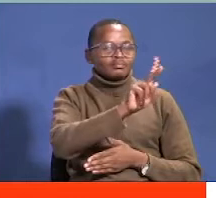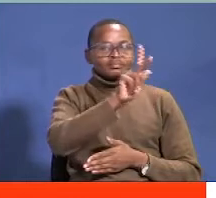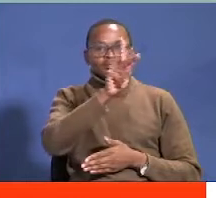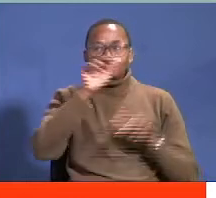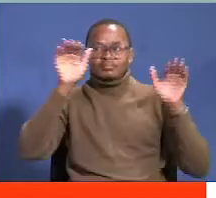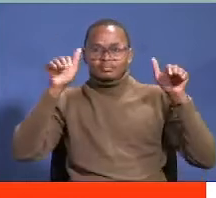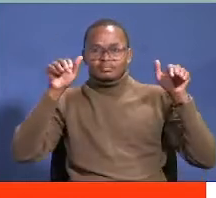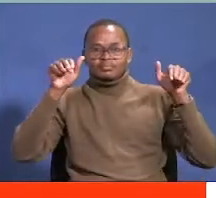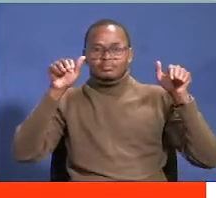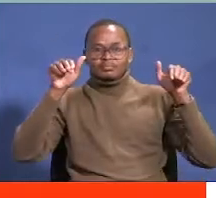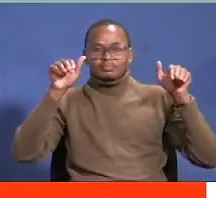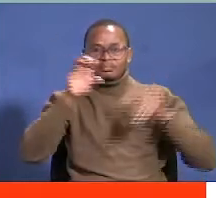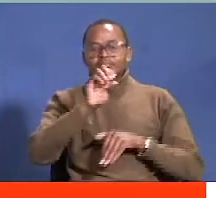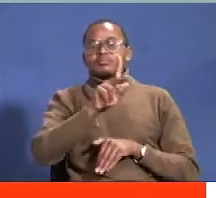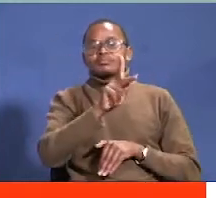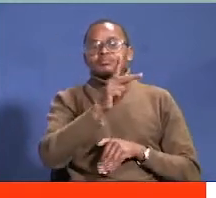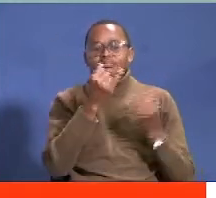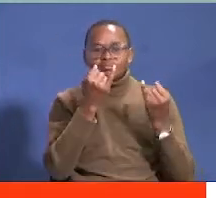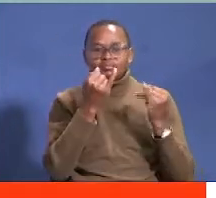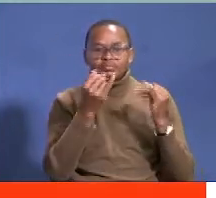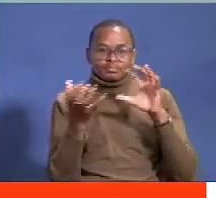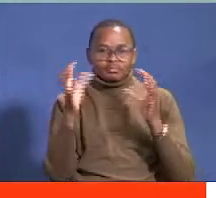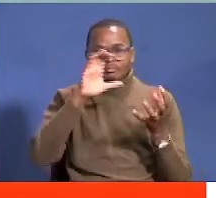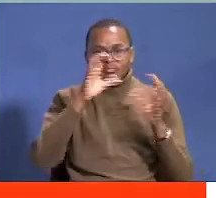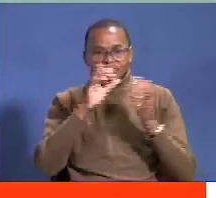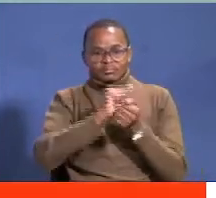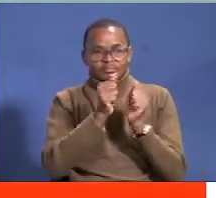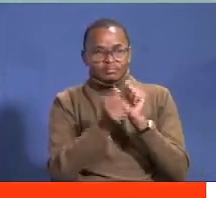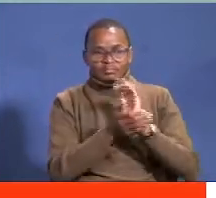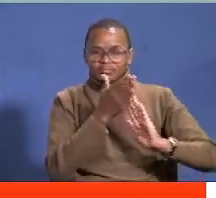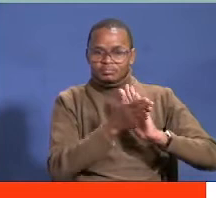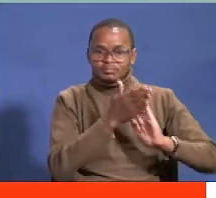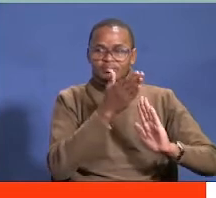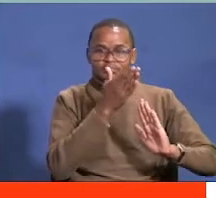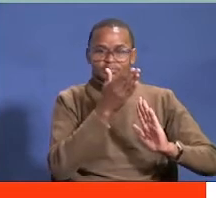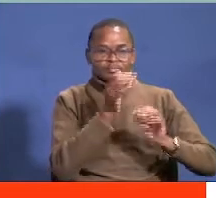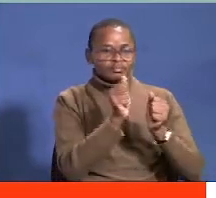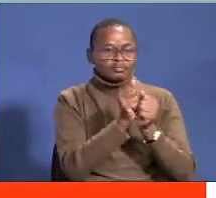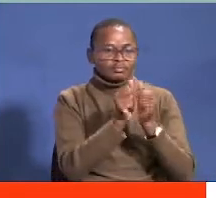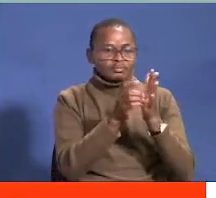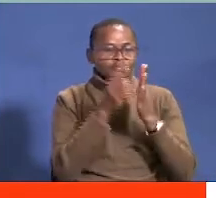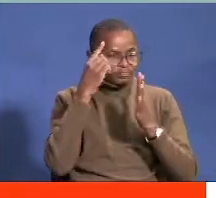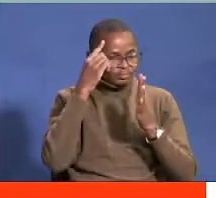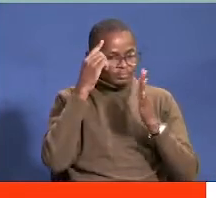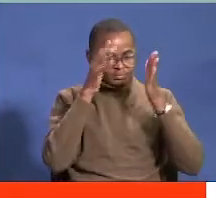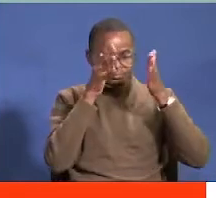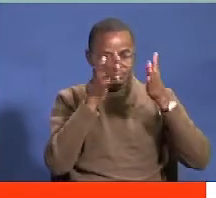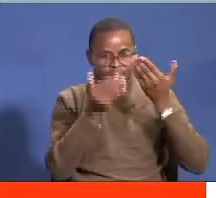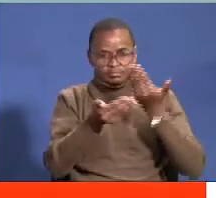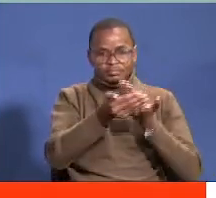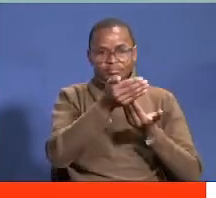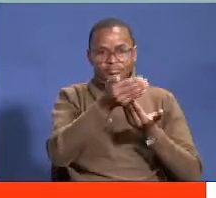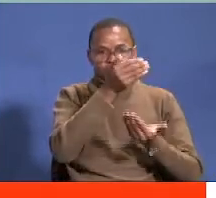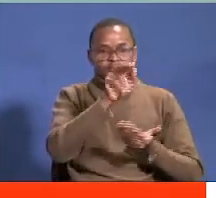Twitter, KUTV_Kenya. Now, climate change is an urgent global issue with demands for personal, collective,